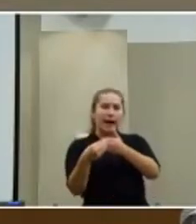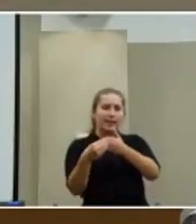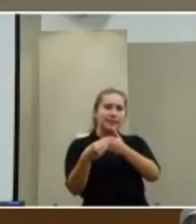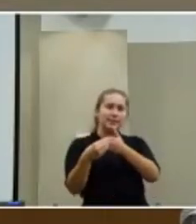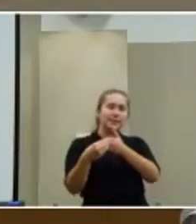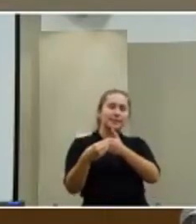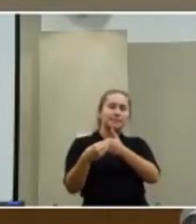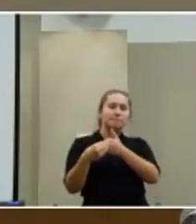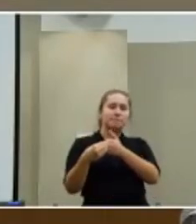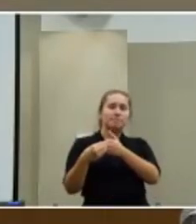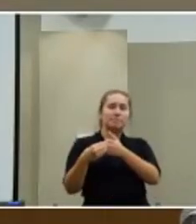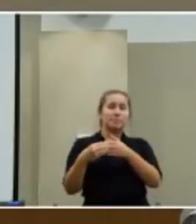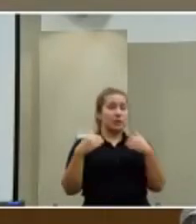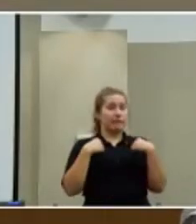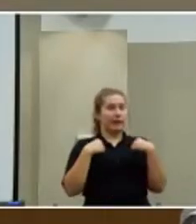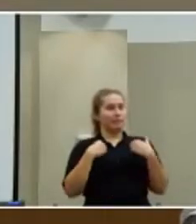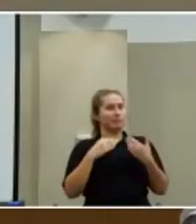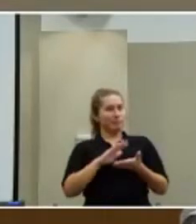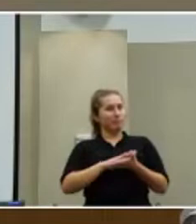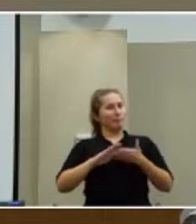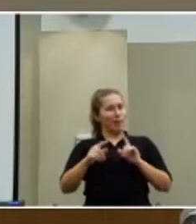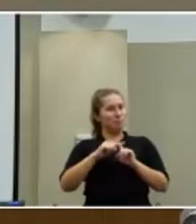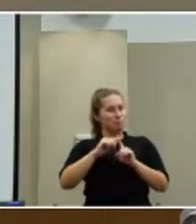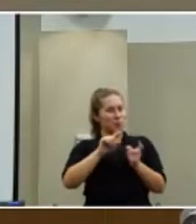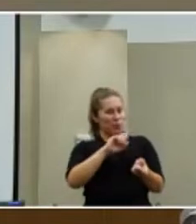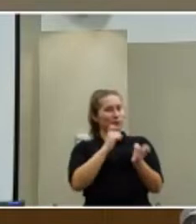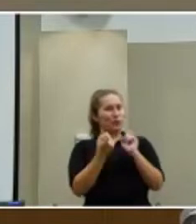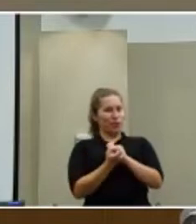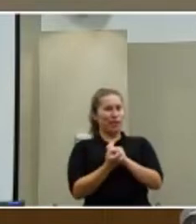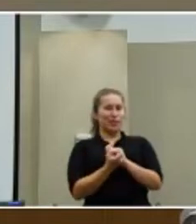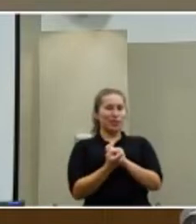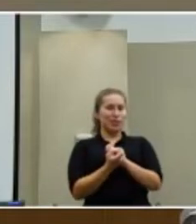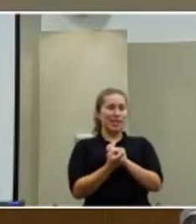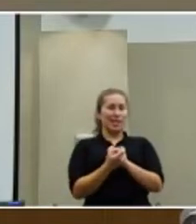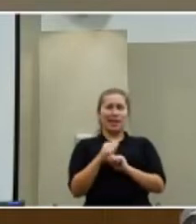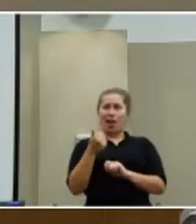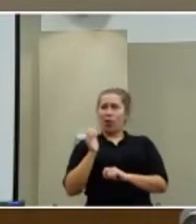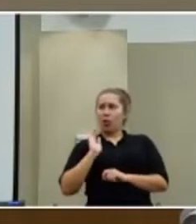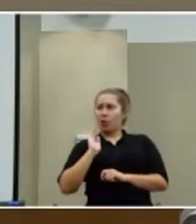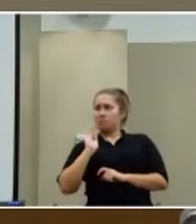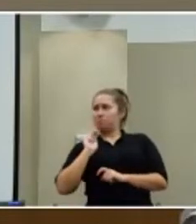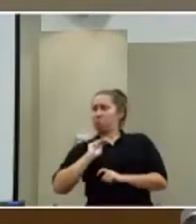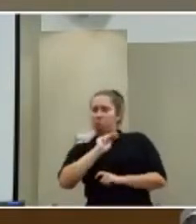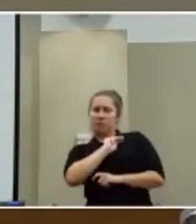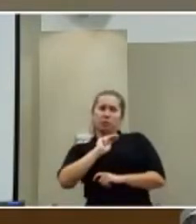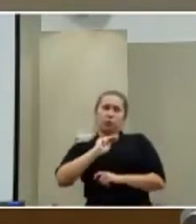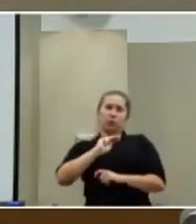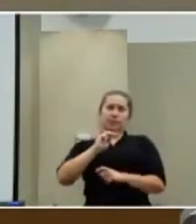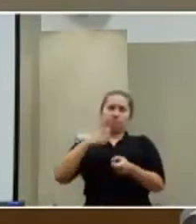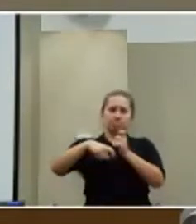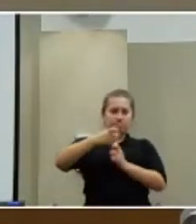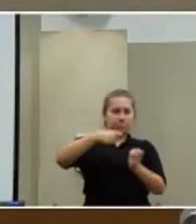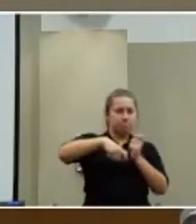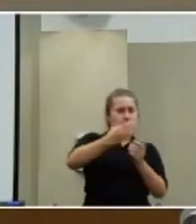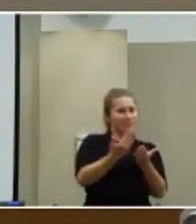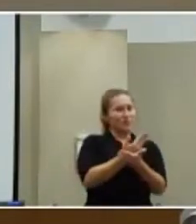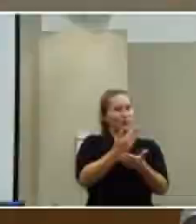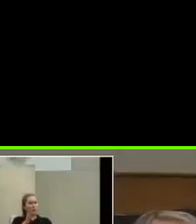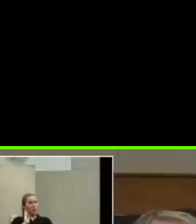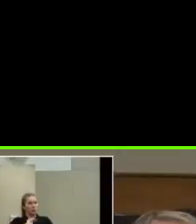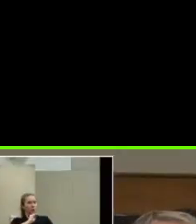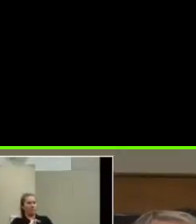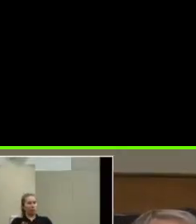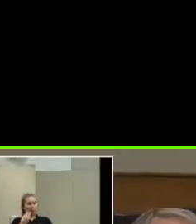a nice change, and as other board members have rolled off, we have new board members, and so